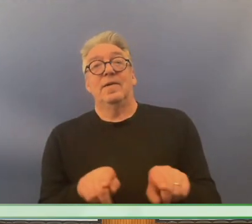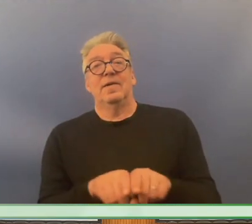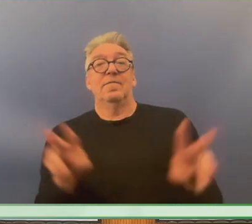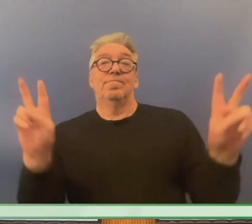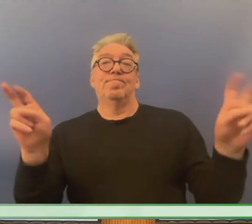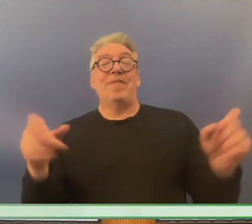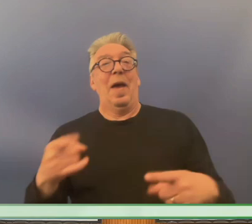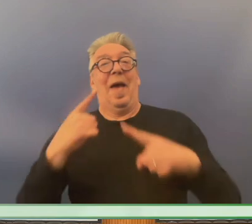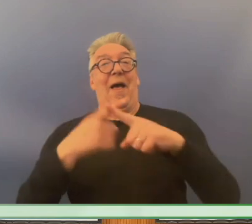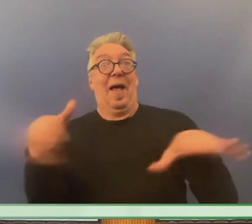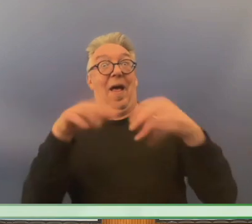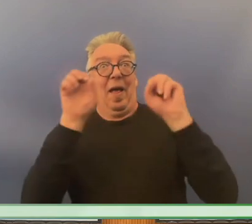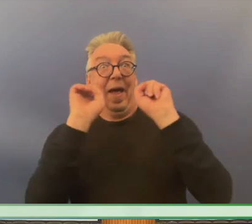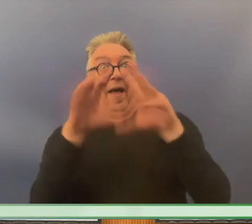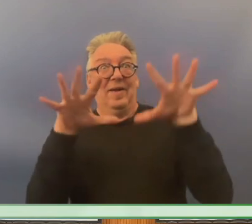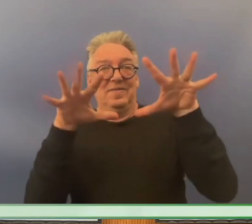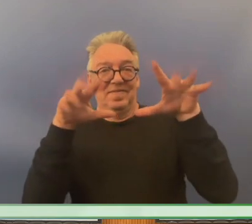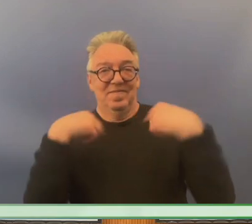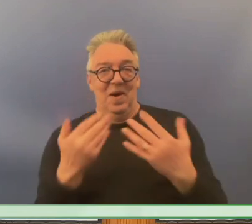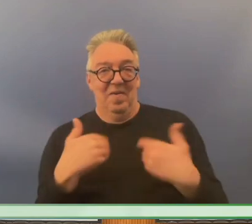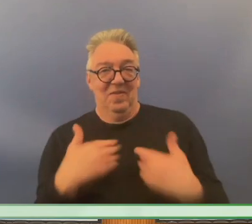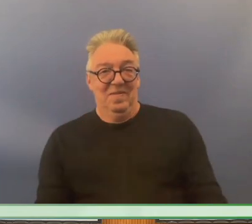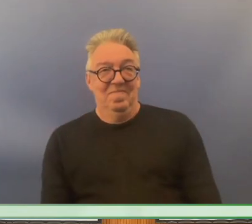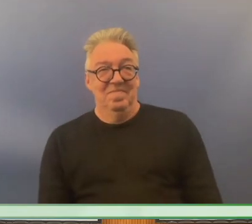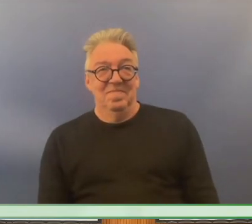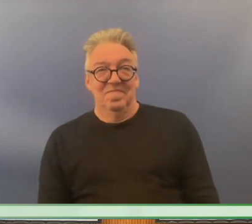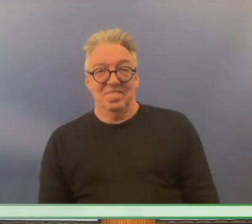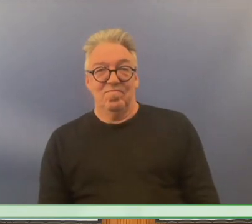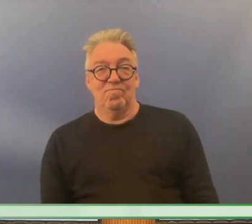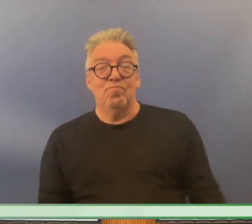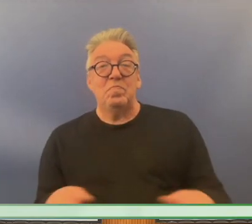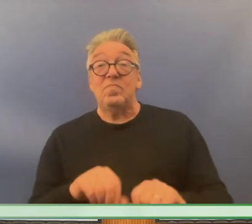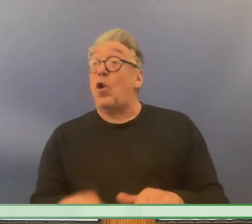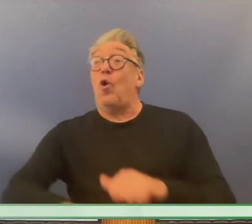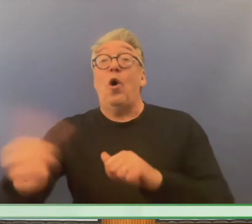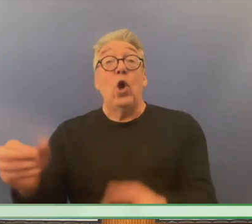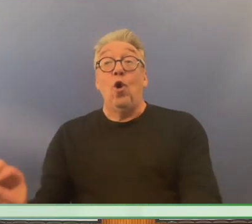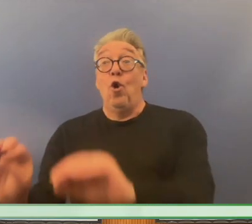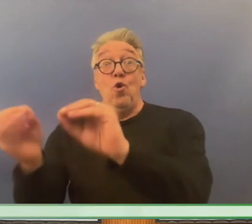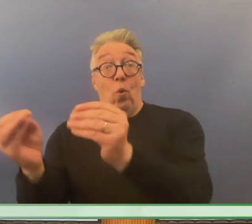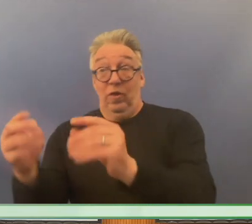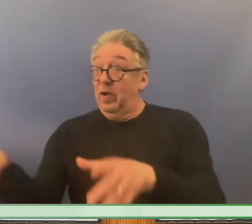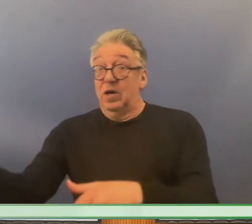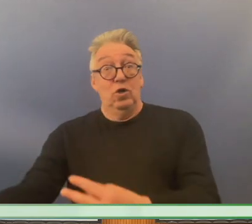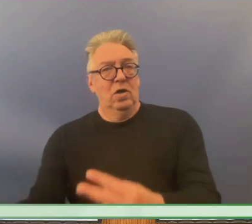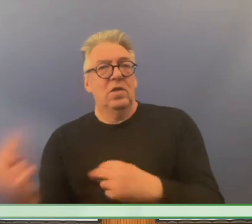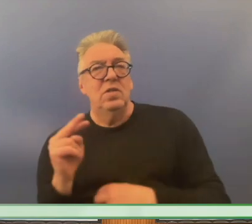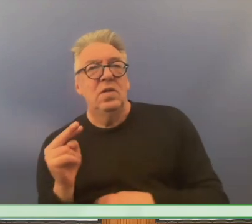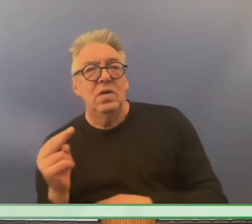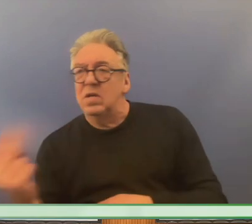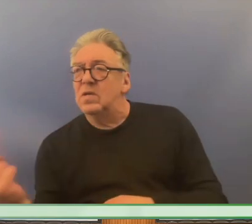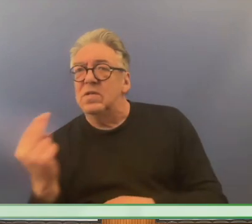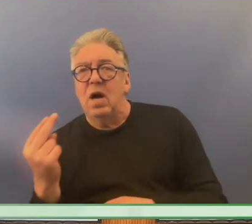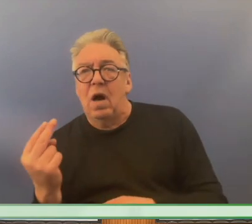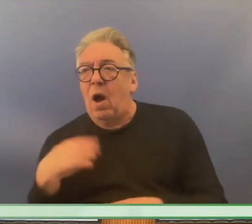If other people, other youth in the community see that it's possible to work